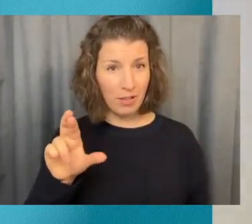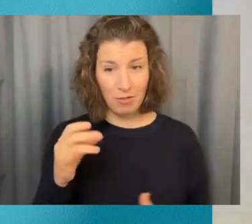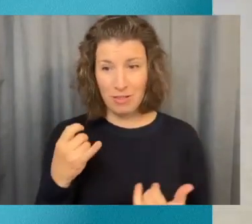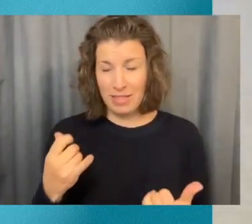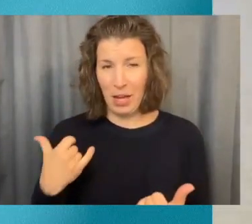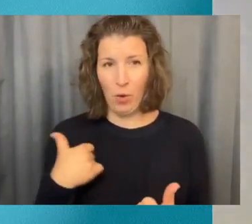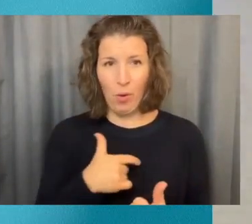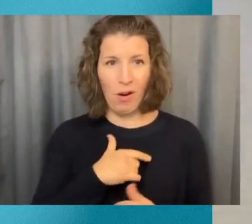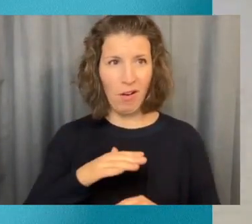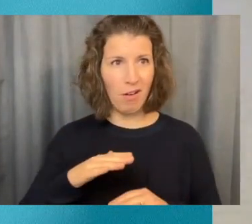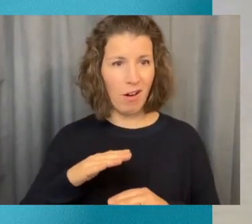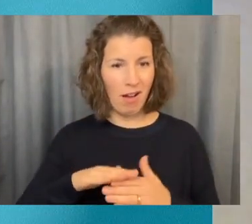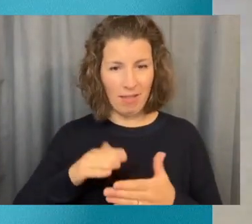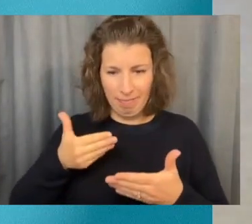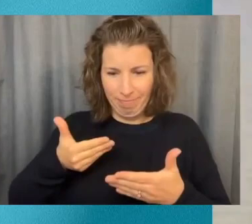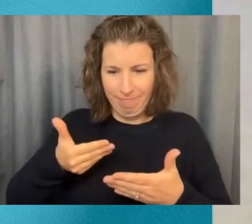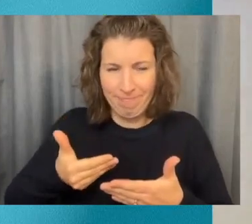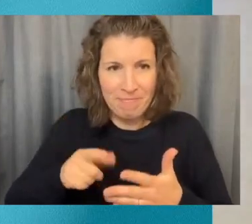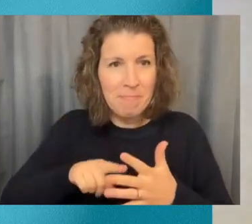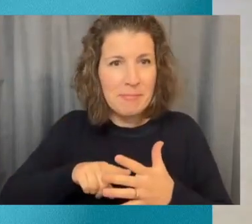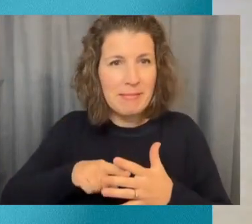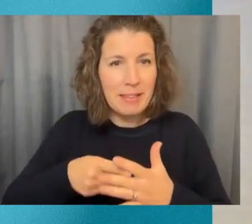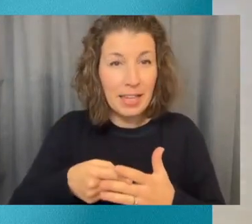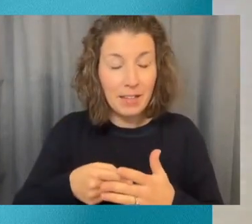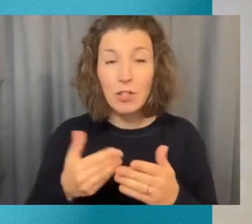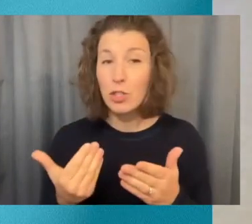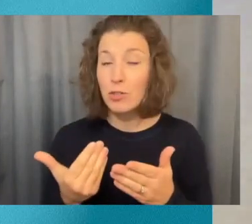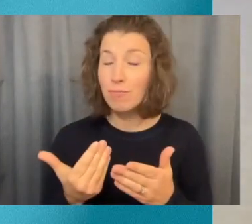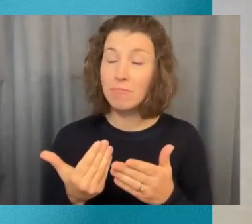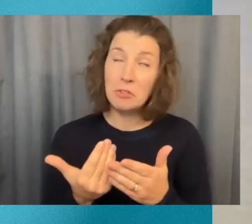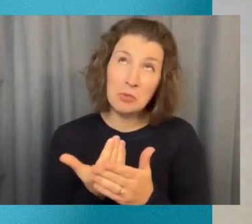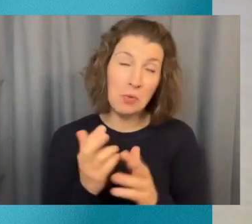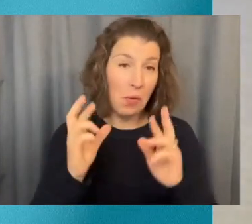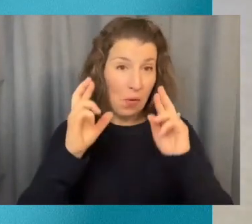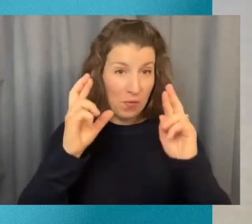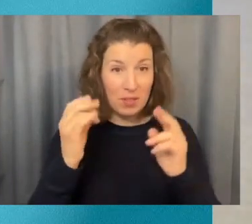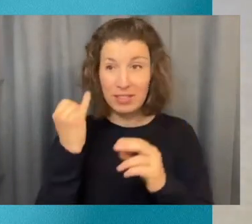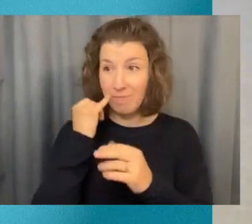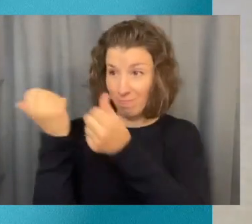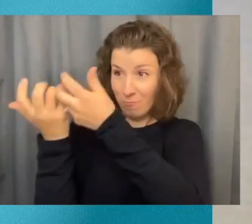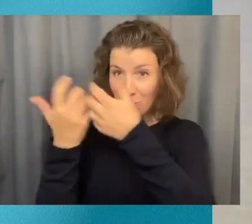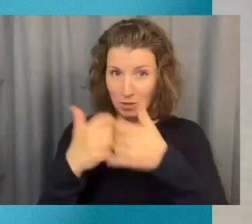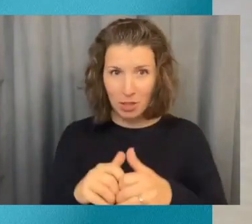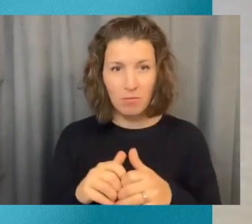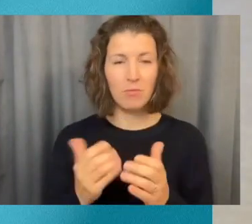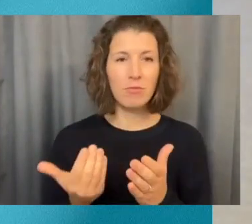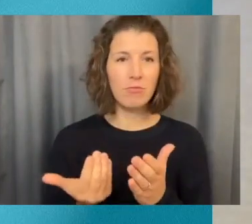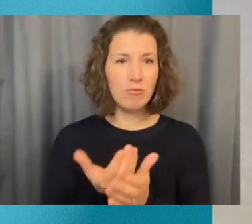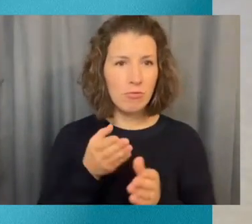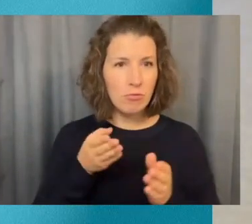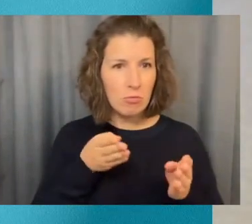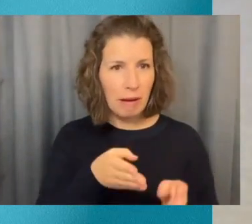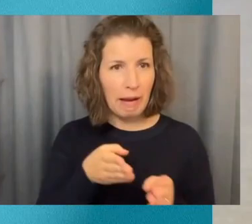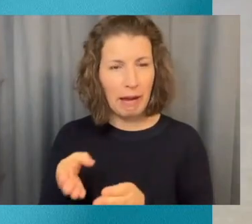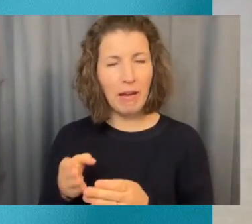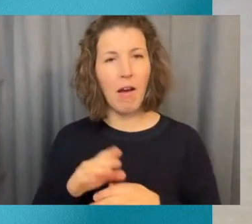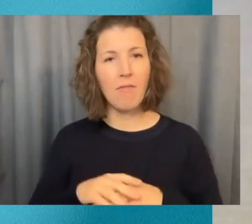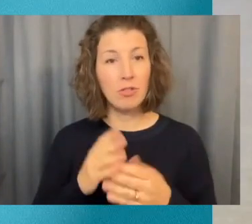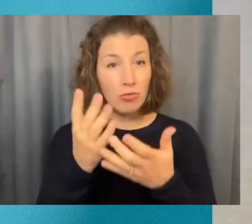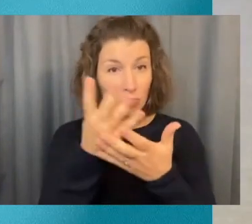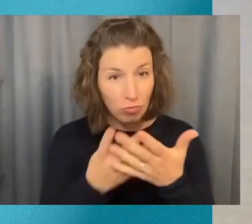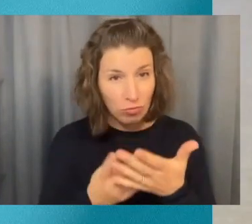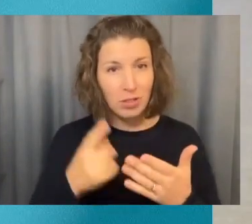say, of this new, hopefully, if it works out, way of screening for cancer